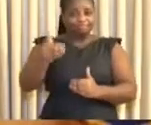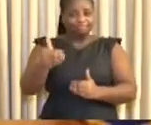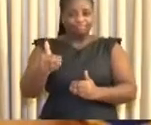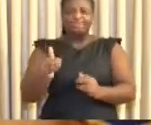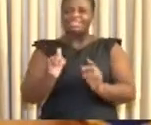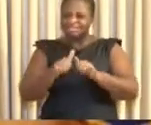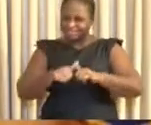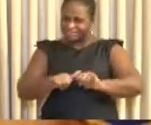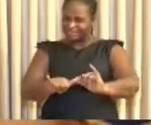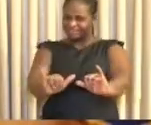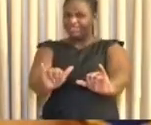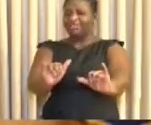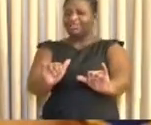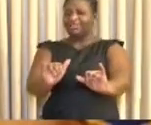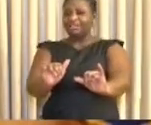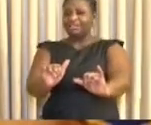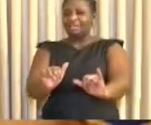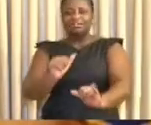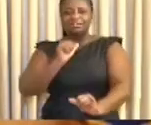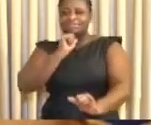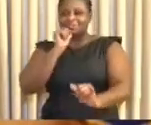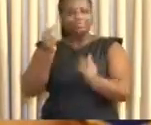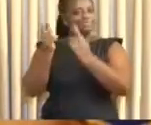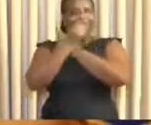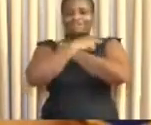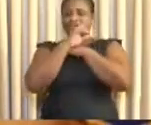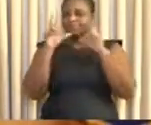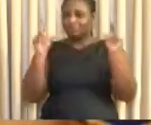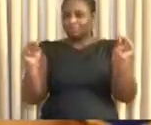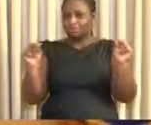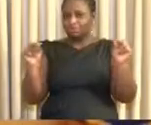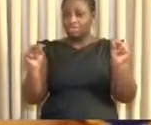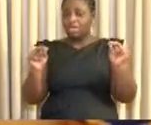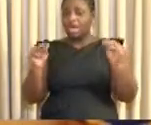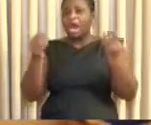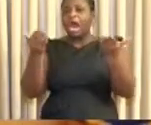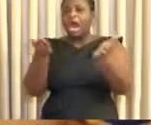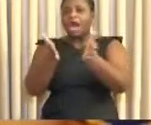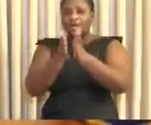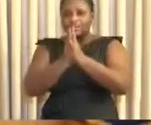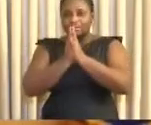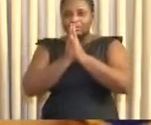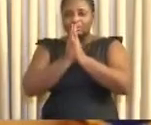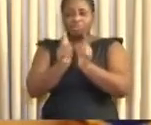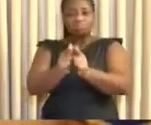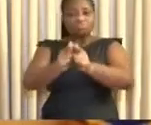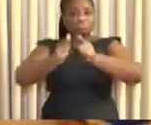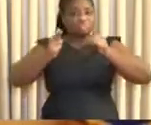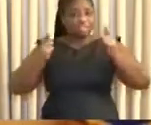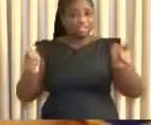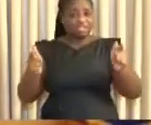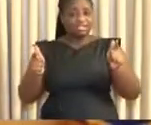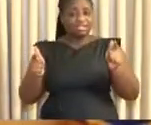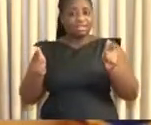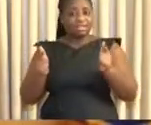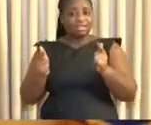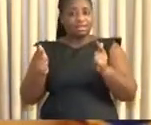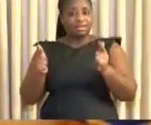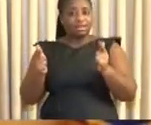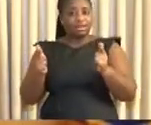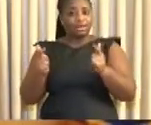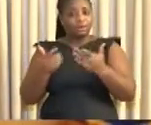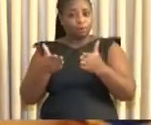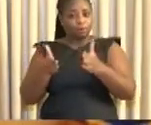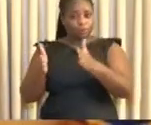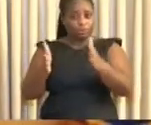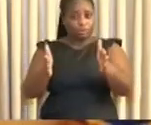in force and have not been relaxed. I'm demanding even greater adherence to these measures.